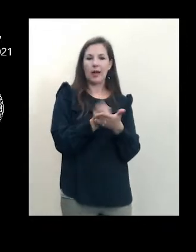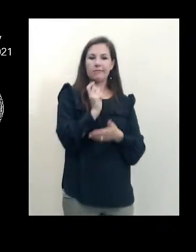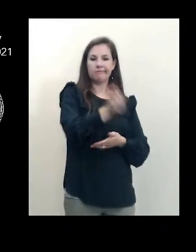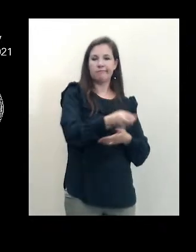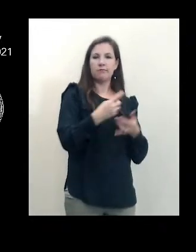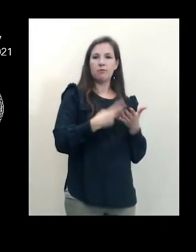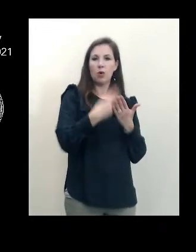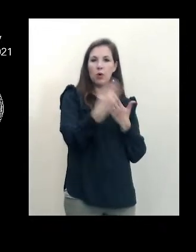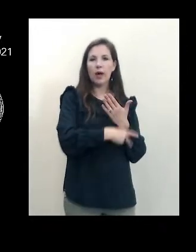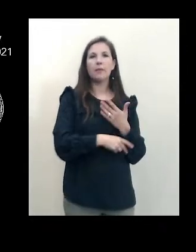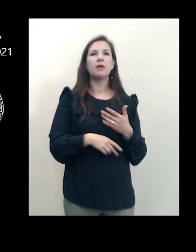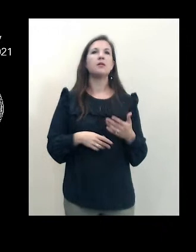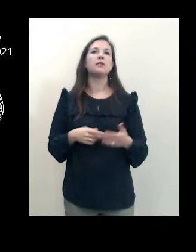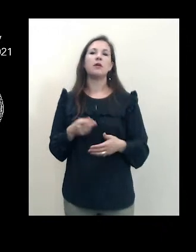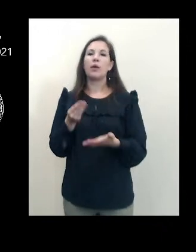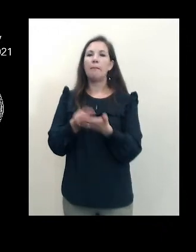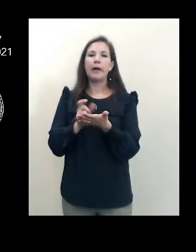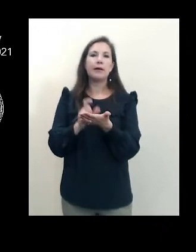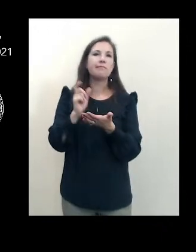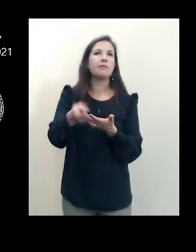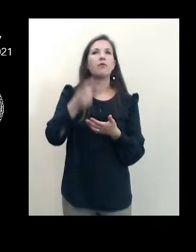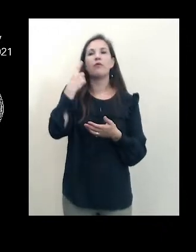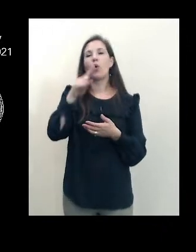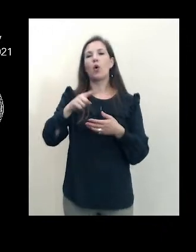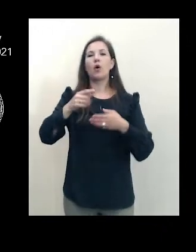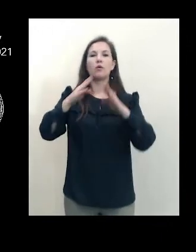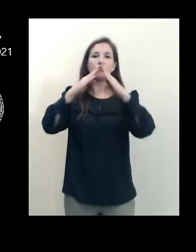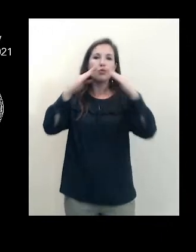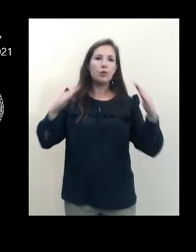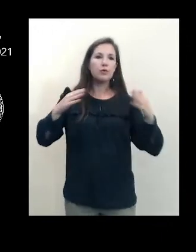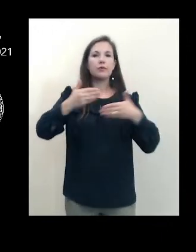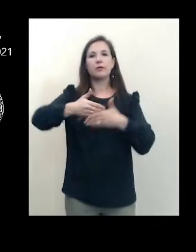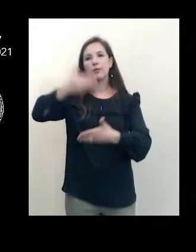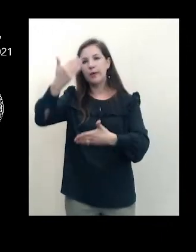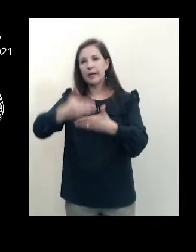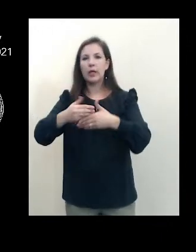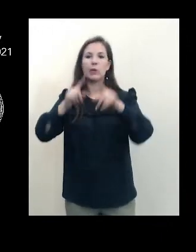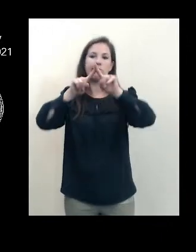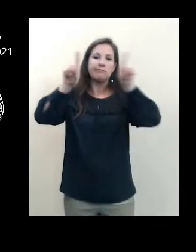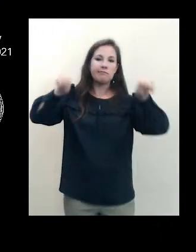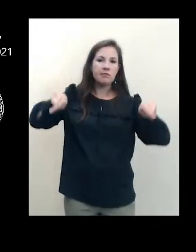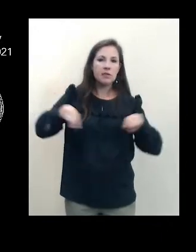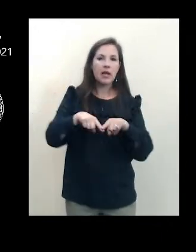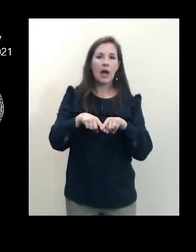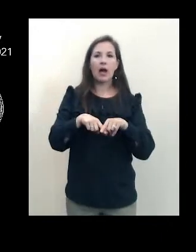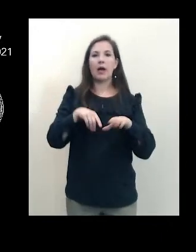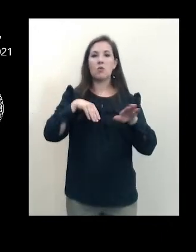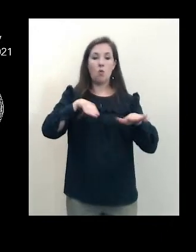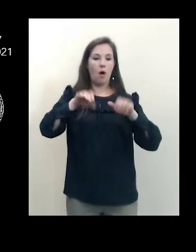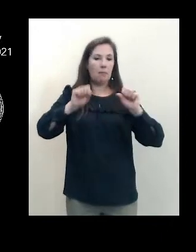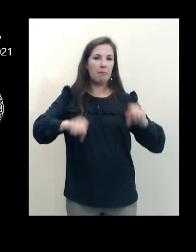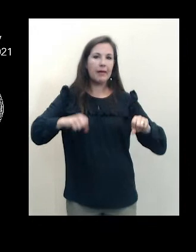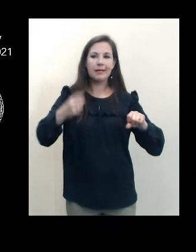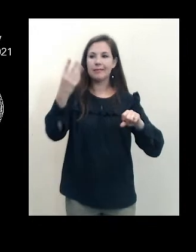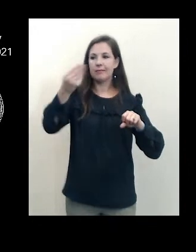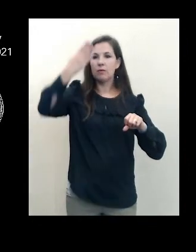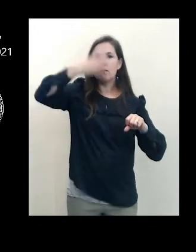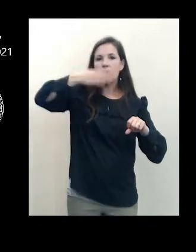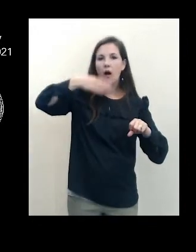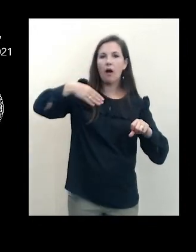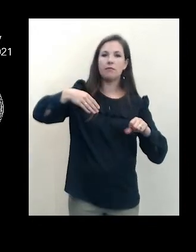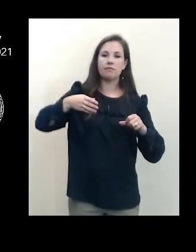So it can be used for roofs, windows, awnings, signage, to improve streetscapes and walkability.